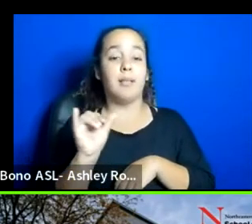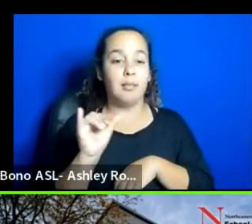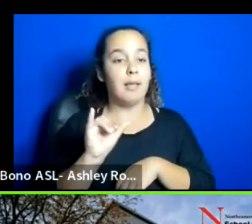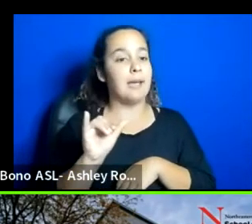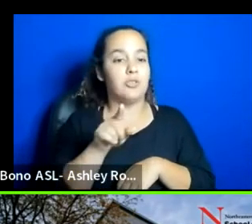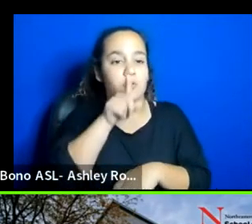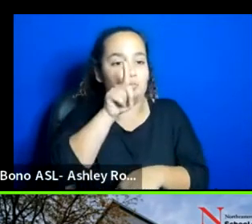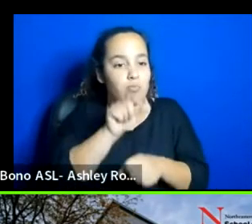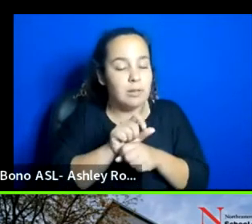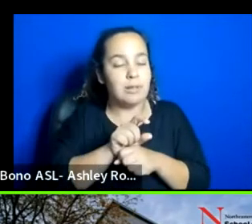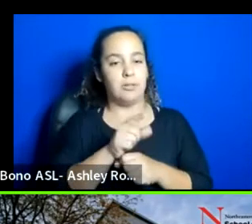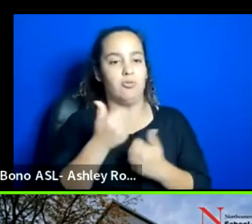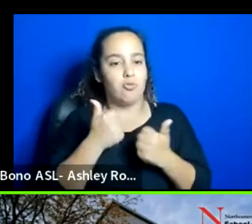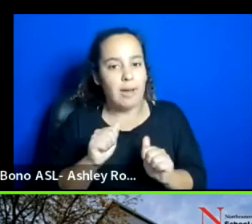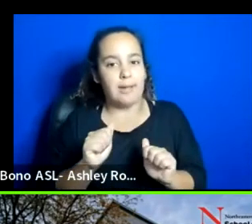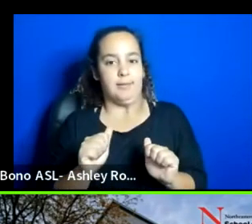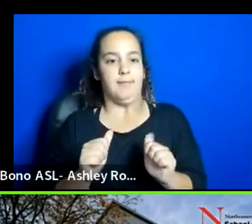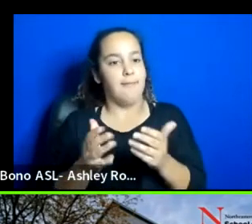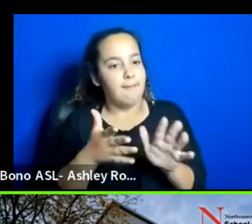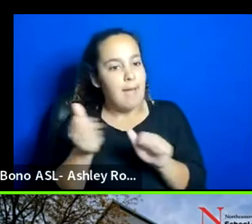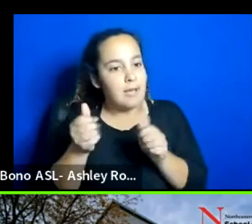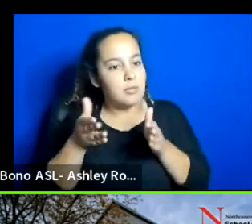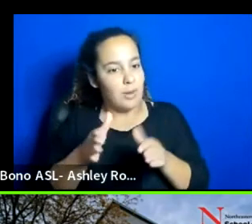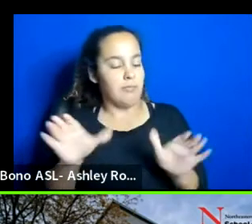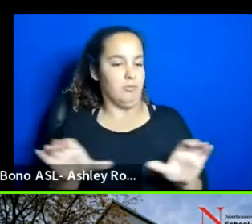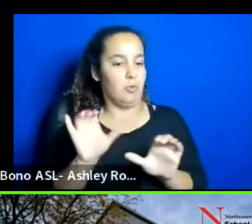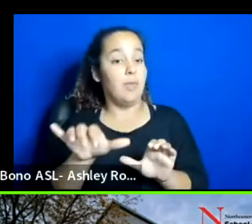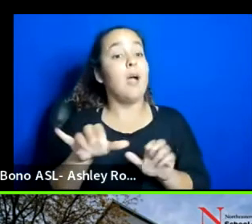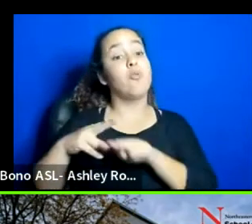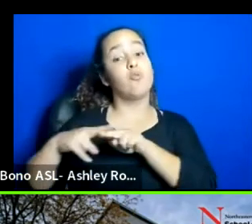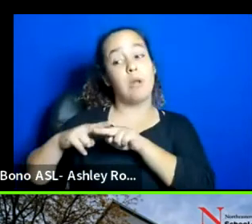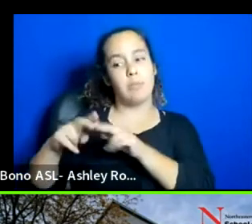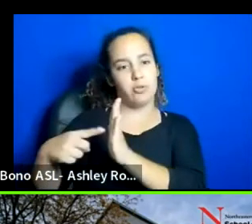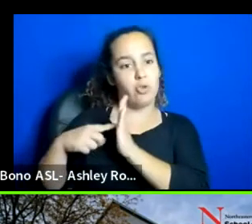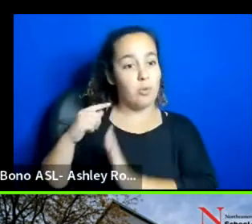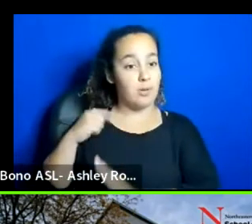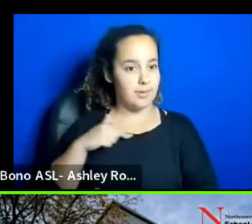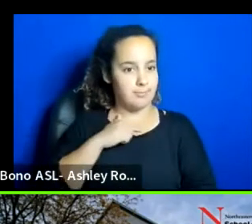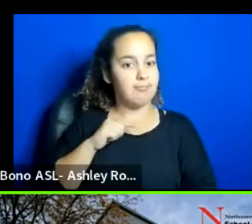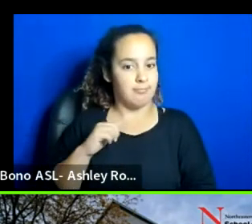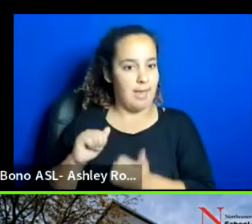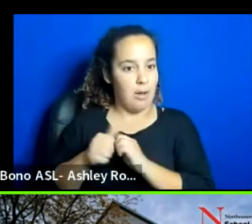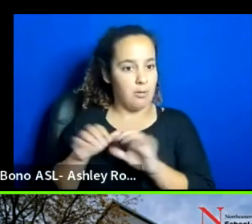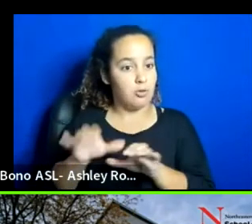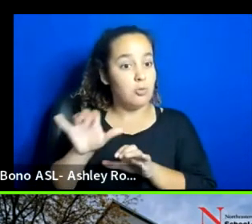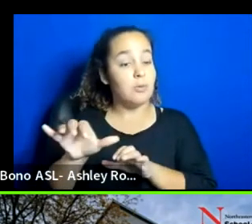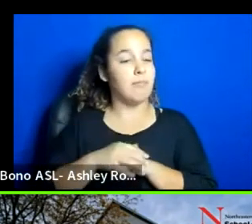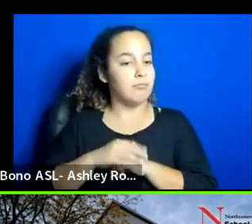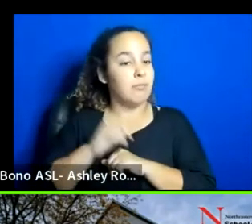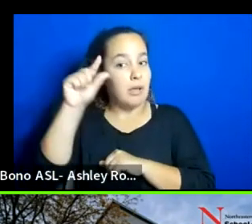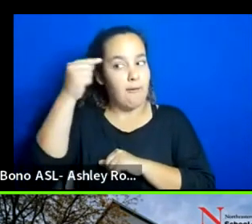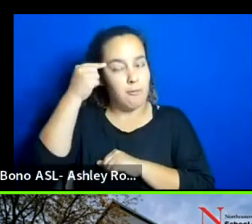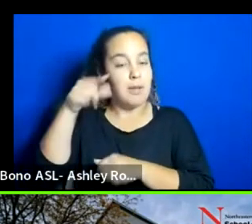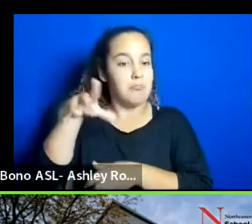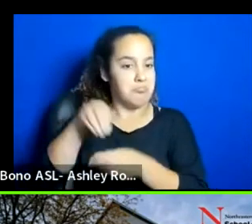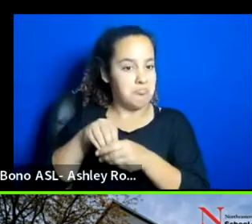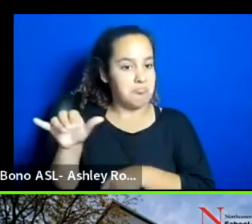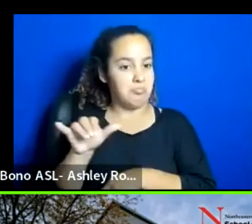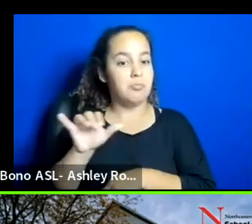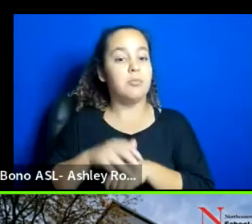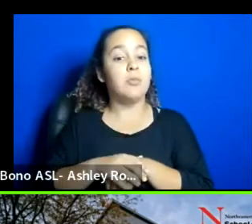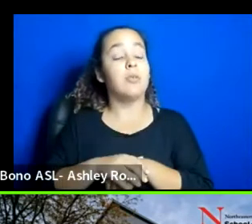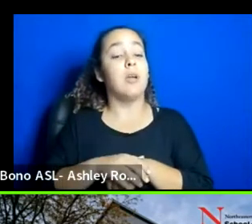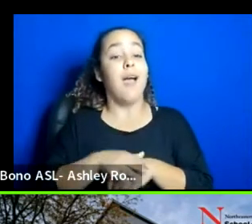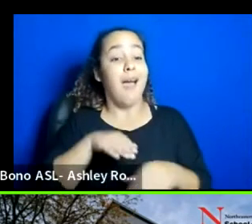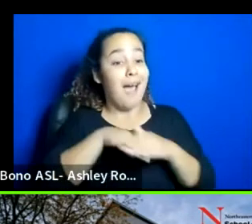maximized sense. And railroads, historians have showed us, did this with considerable government intervention, including access to free or cheap